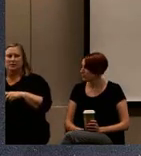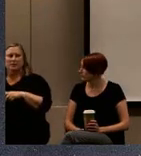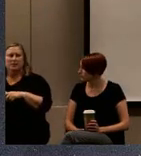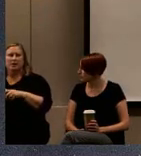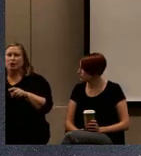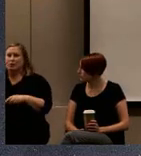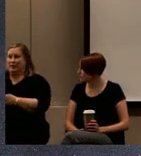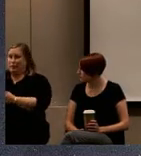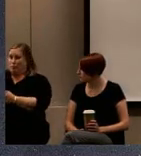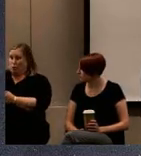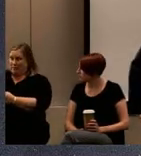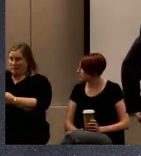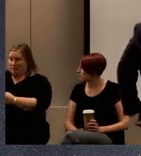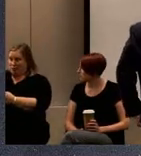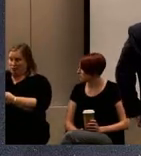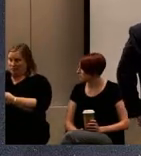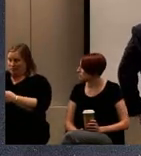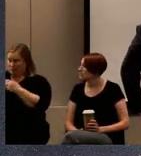percentage of